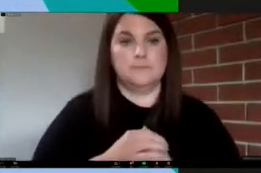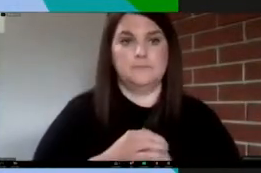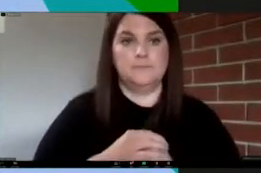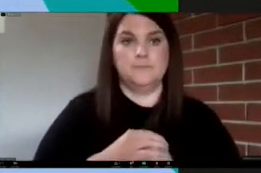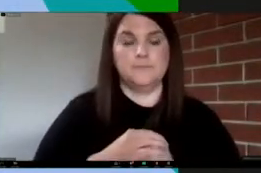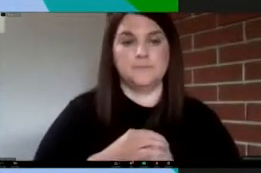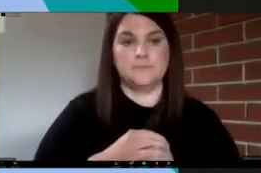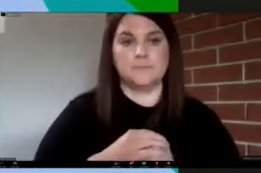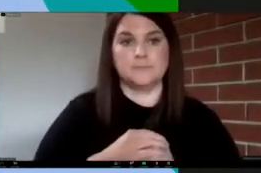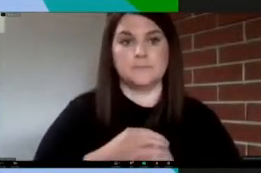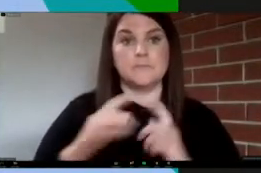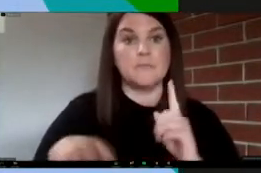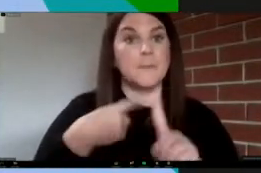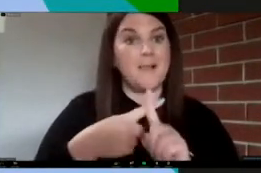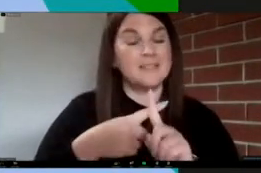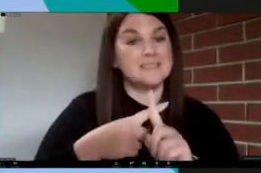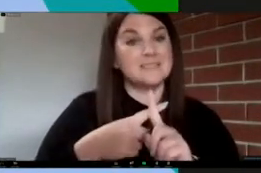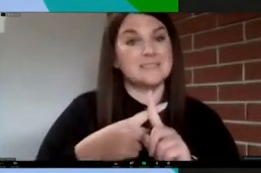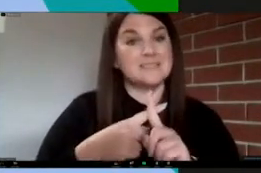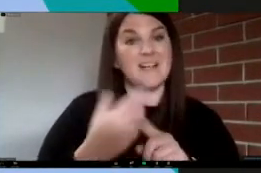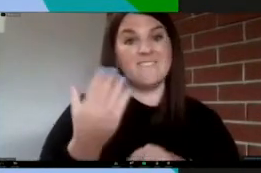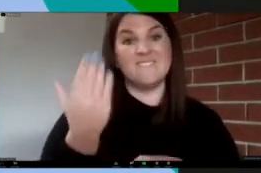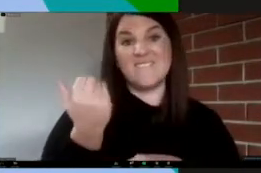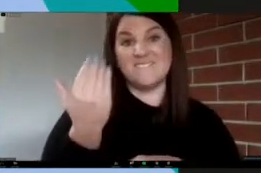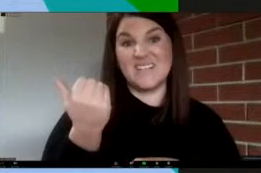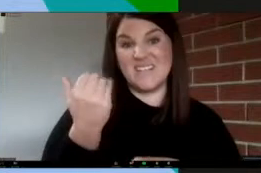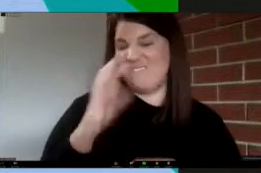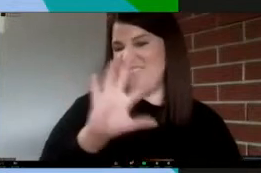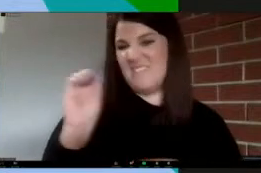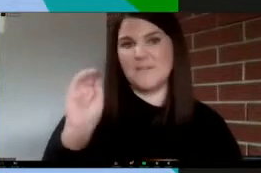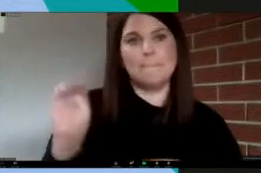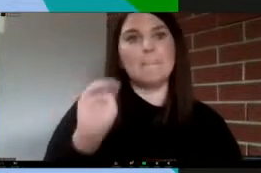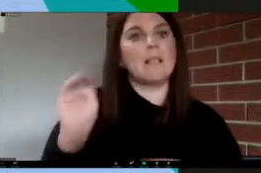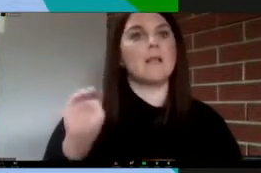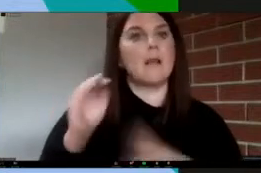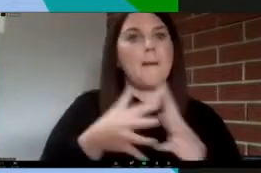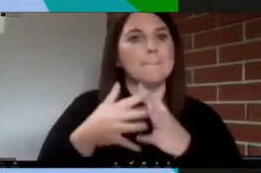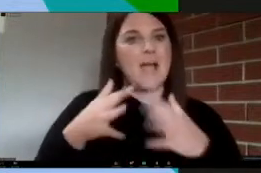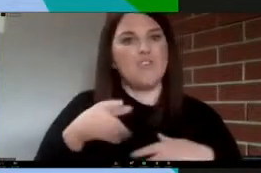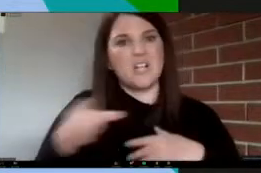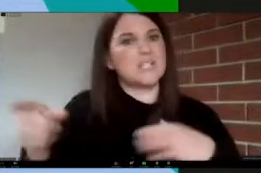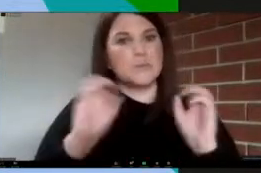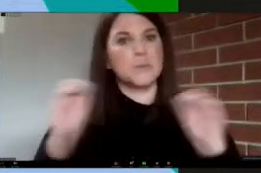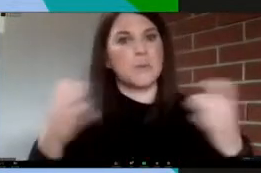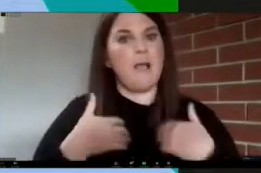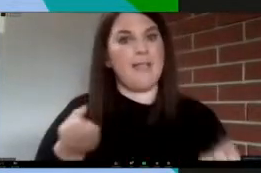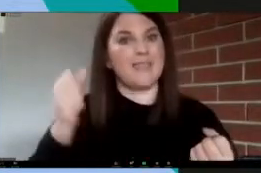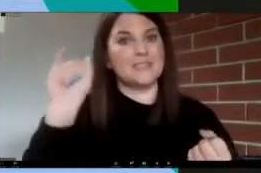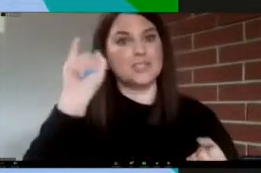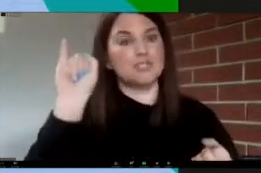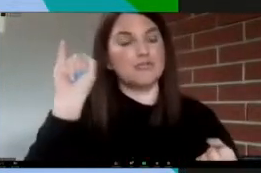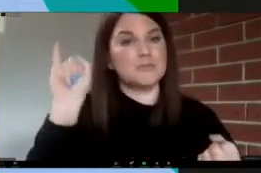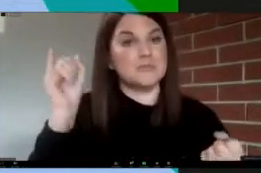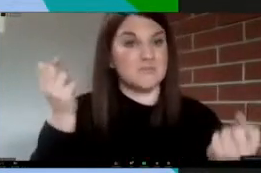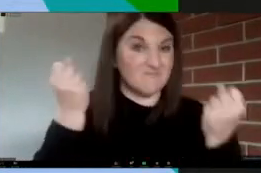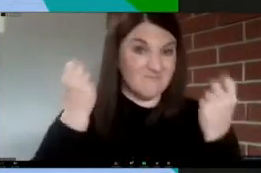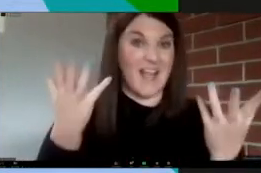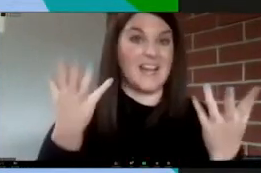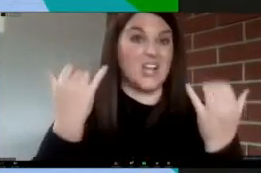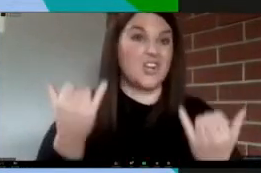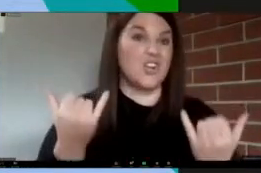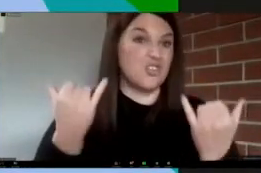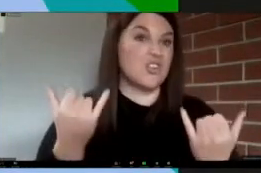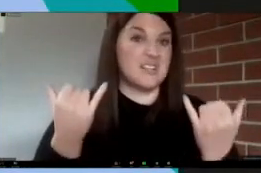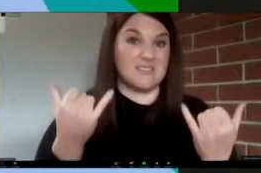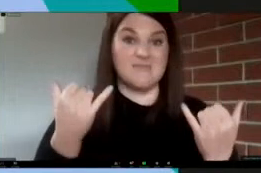In addition, nearly 15 million Americans who currently lack health insurance and many current enrollees may